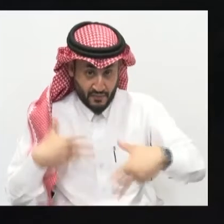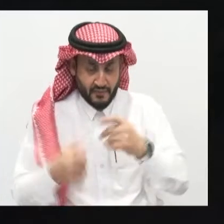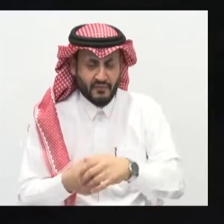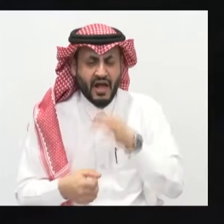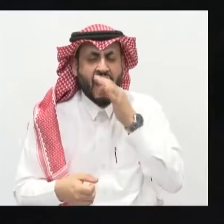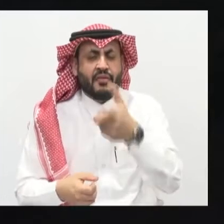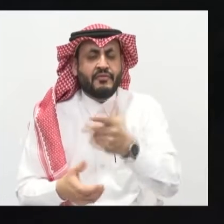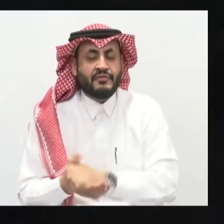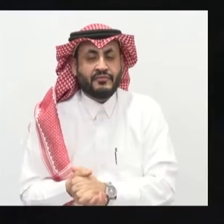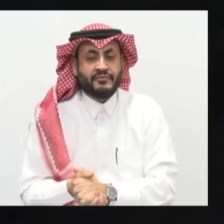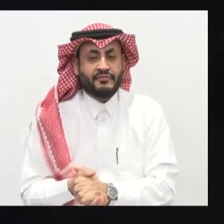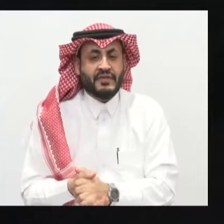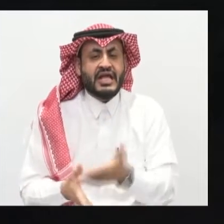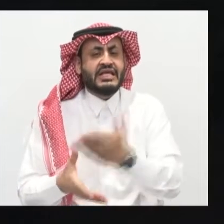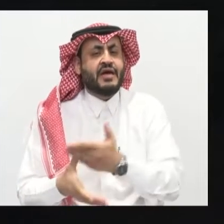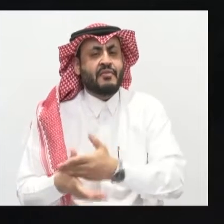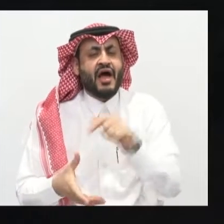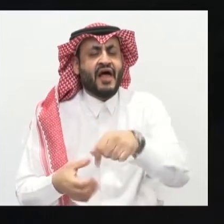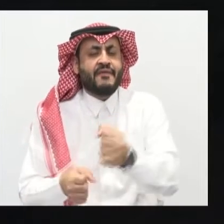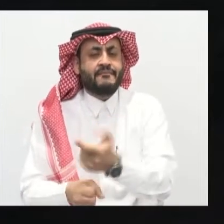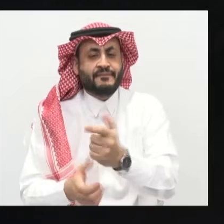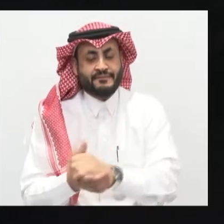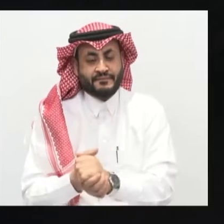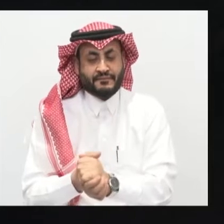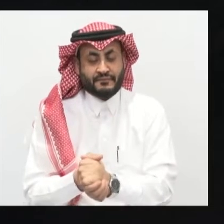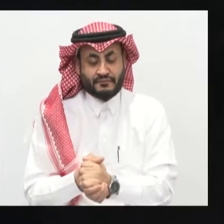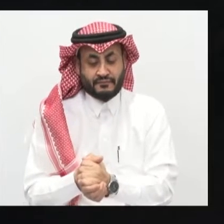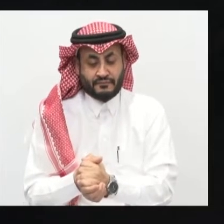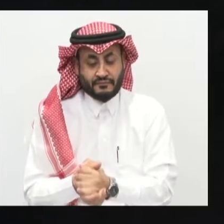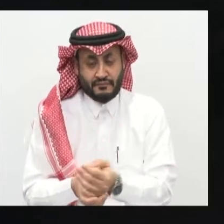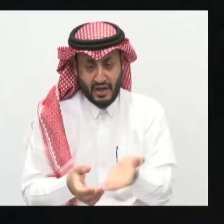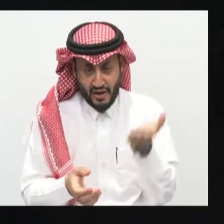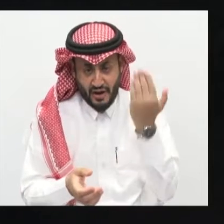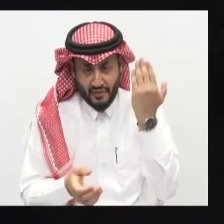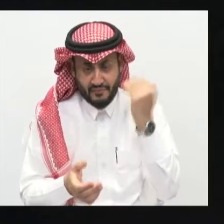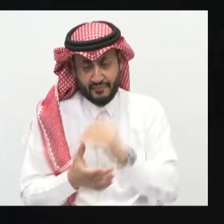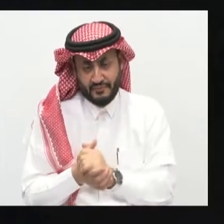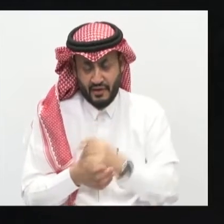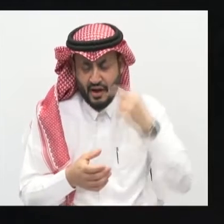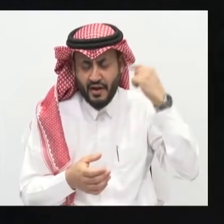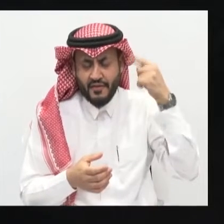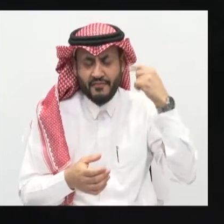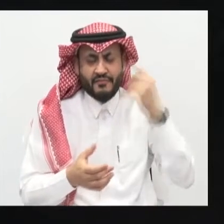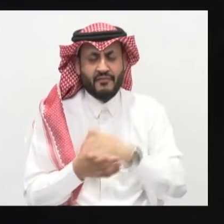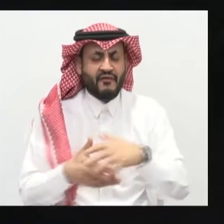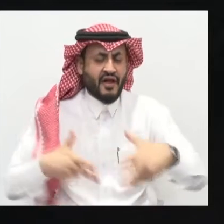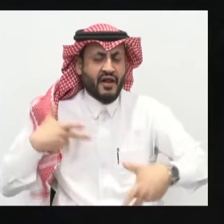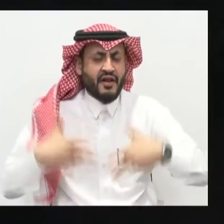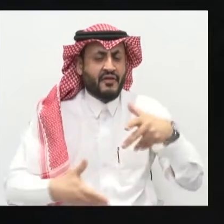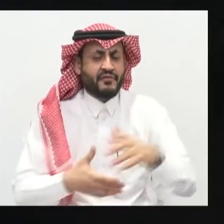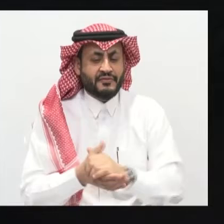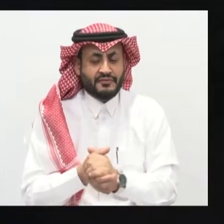it. Why does this feeling happen? So now let's go back and remember, what are feelings?